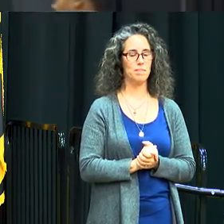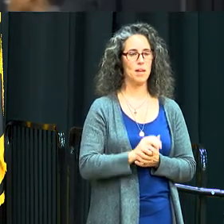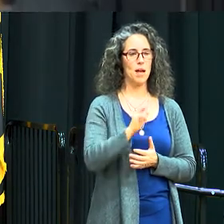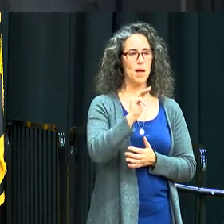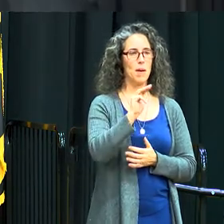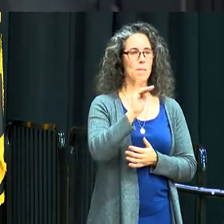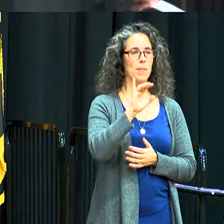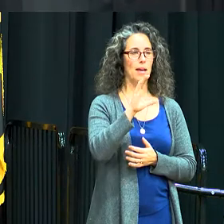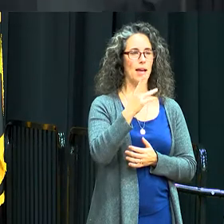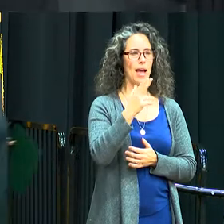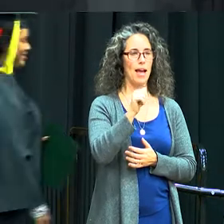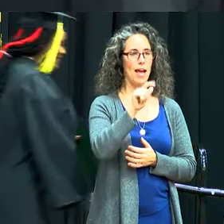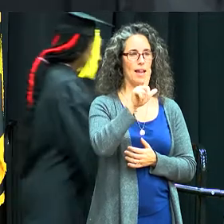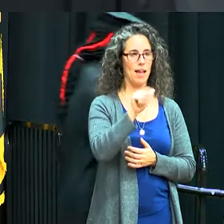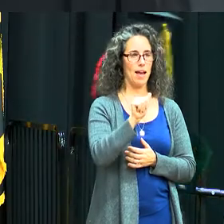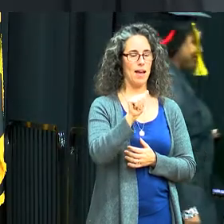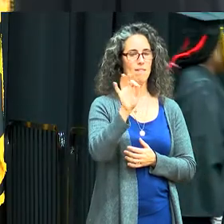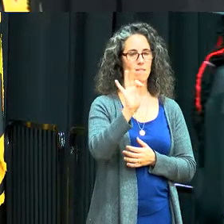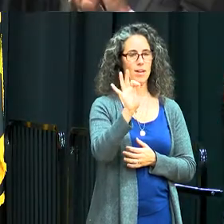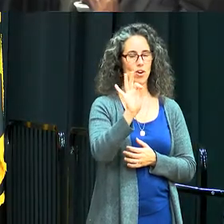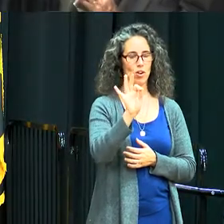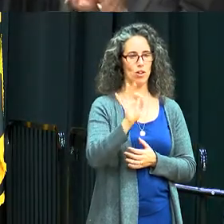Michaela Lee Farrell.